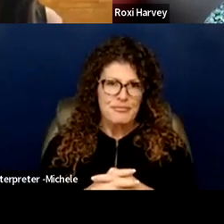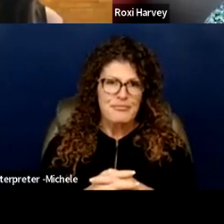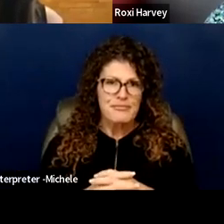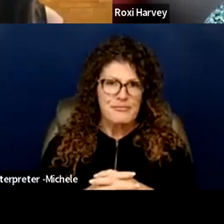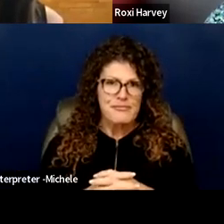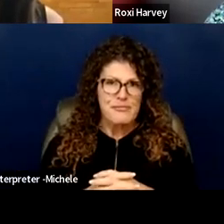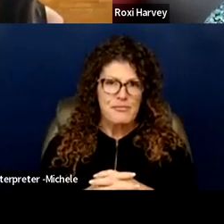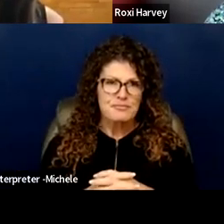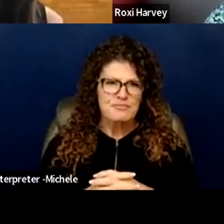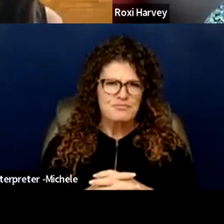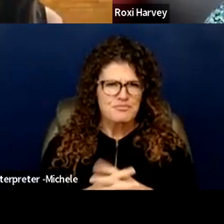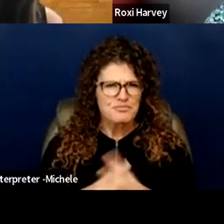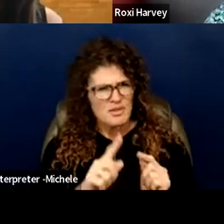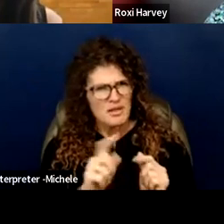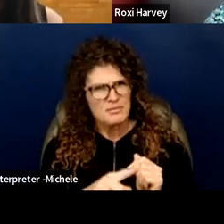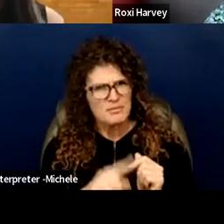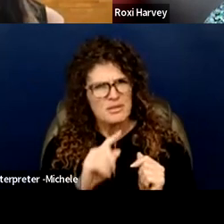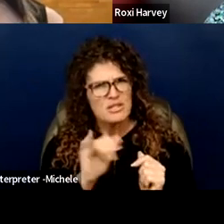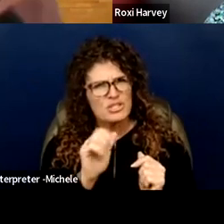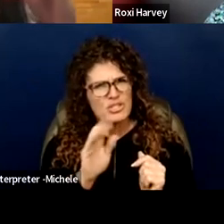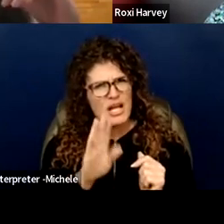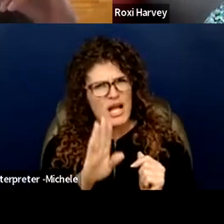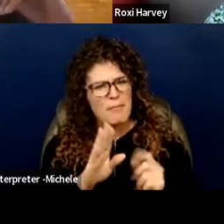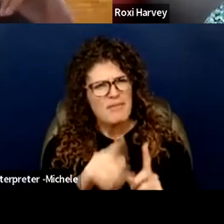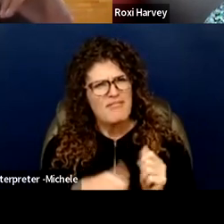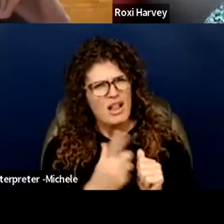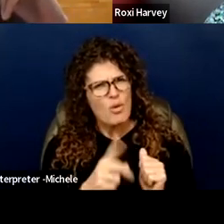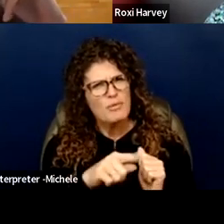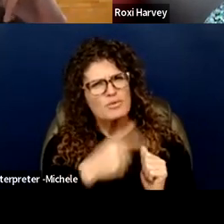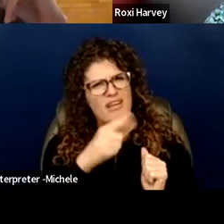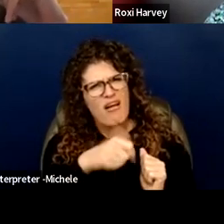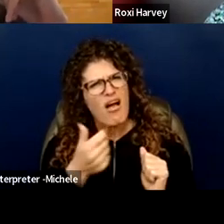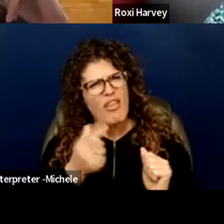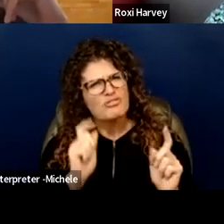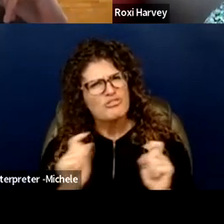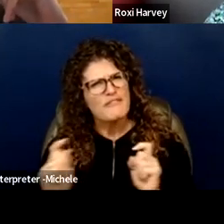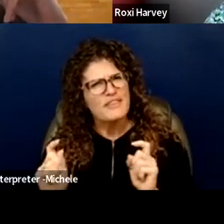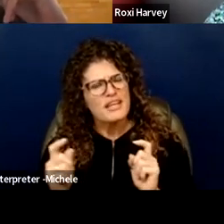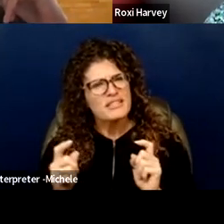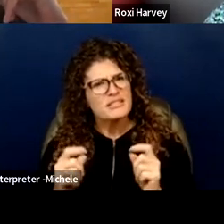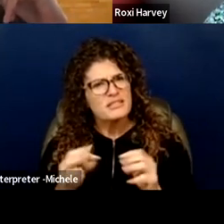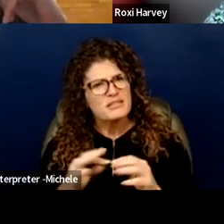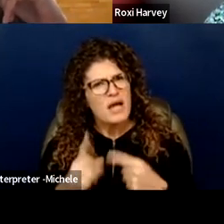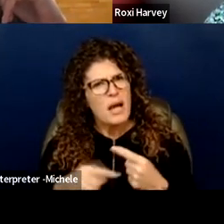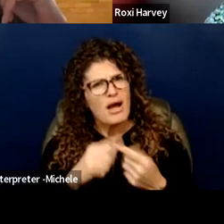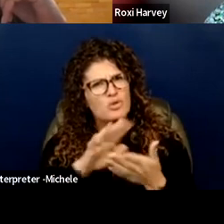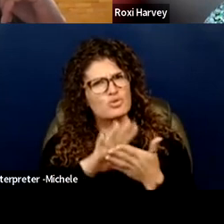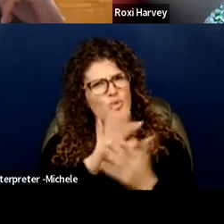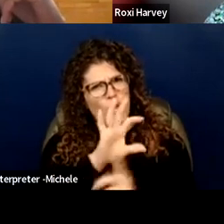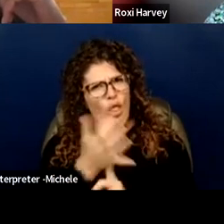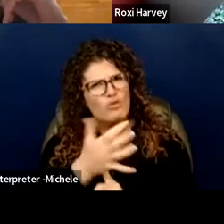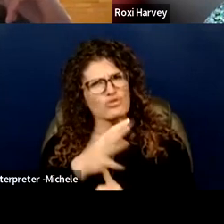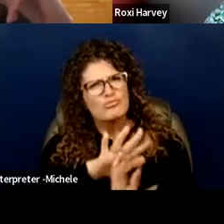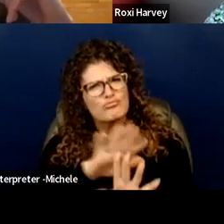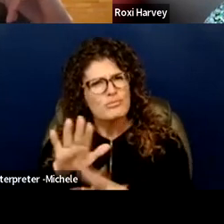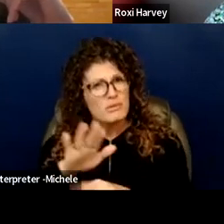Jacob, will follow up on that, and I'm gonna get to Jessica in a minute. When you say that there are other surveys going on school cultures and so